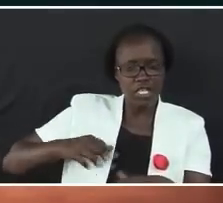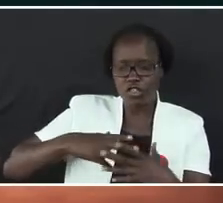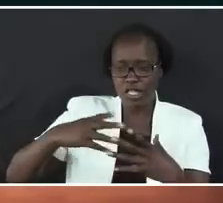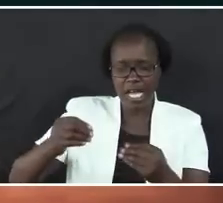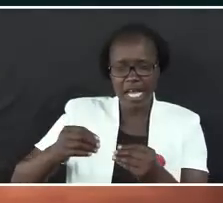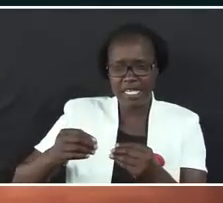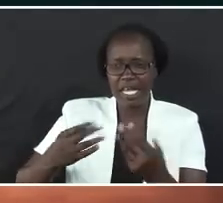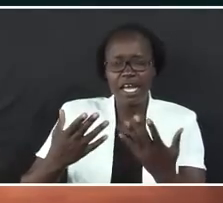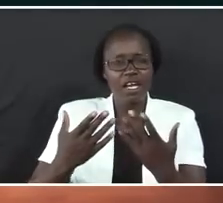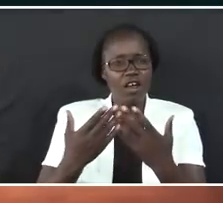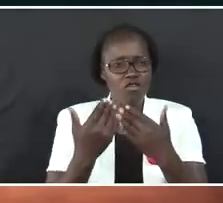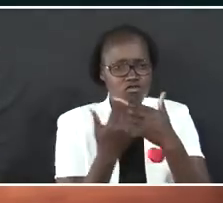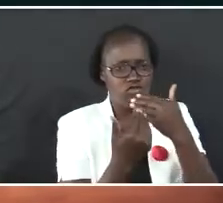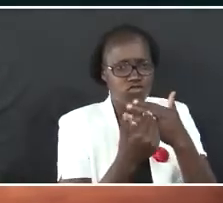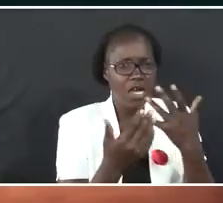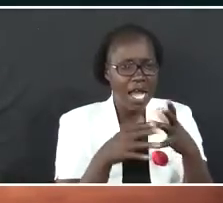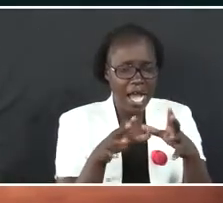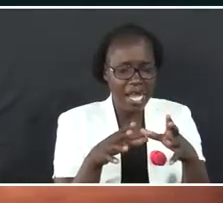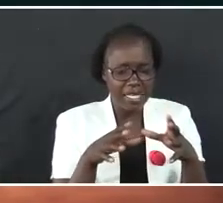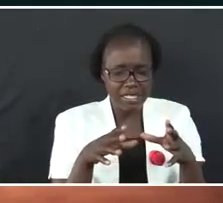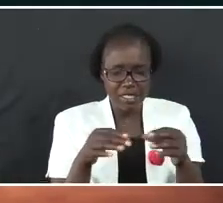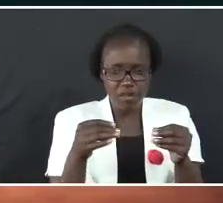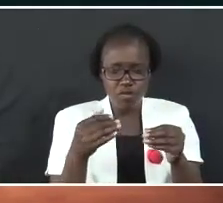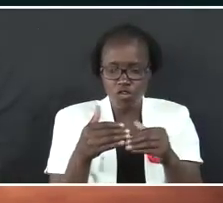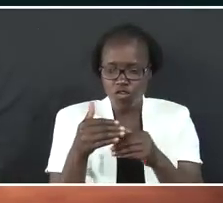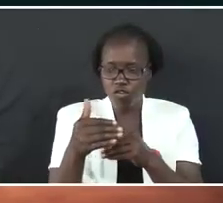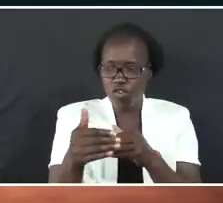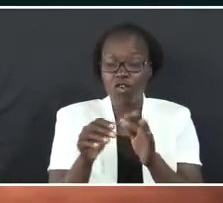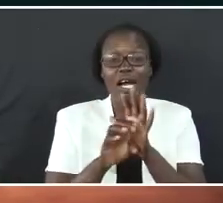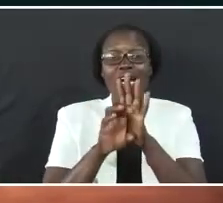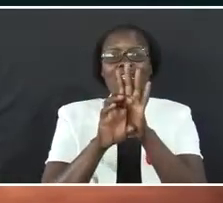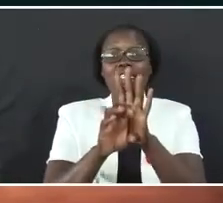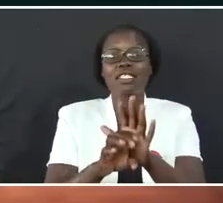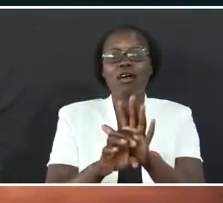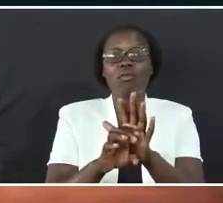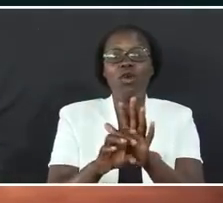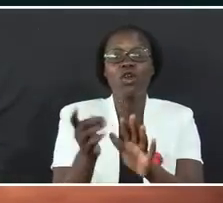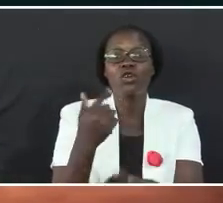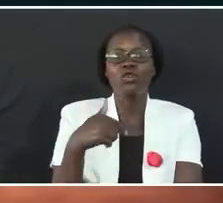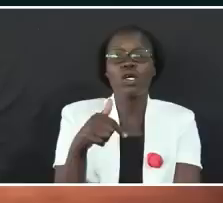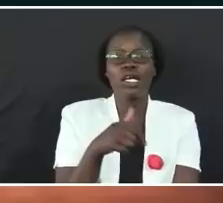strange flesh, are set forth for an example to us,